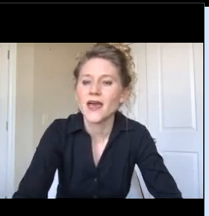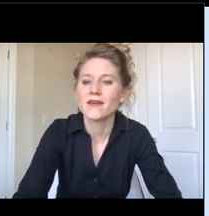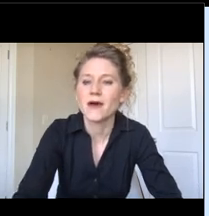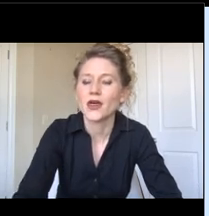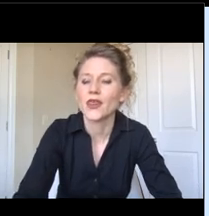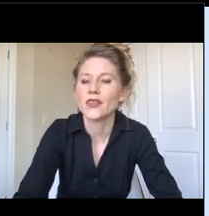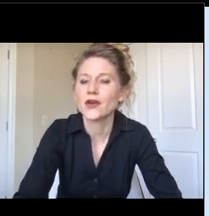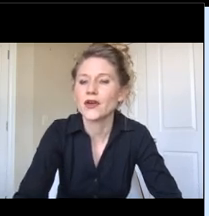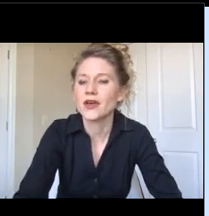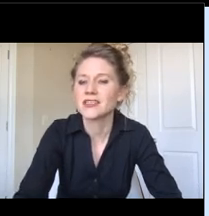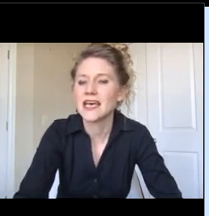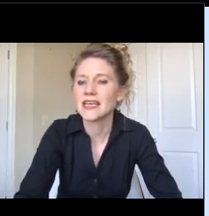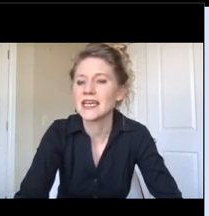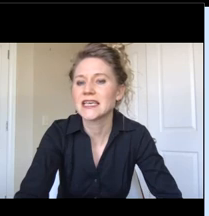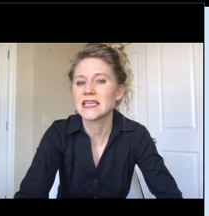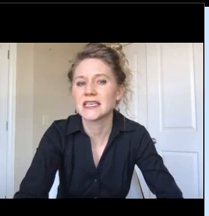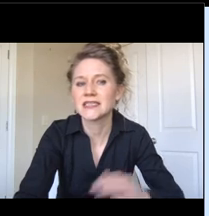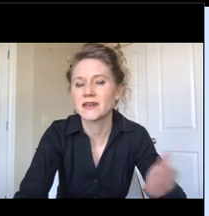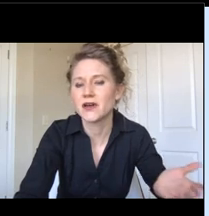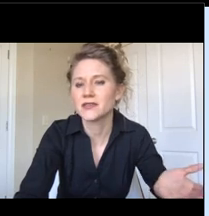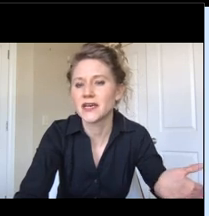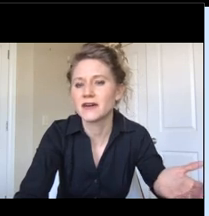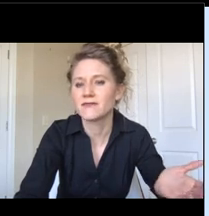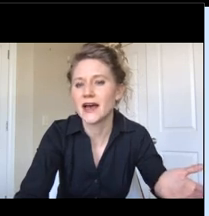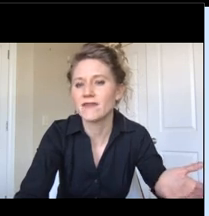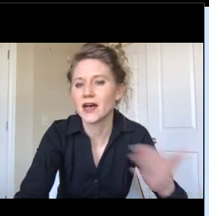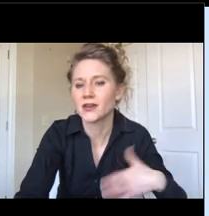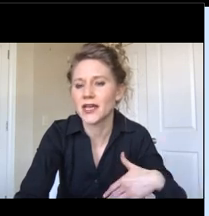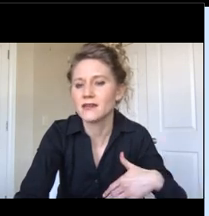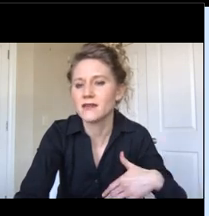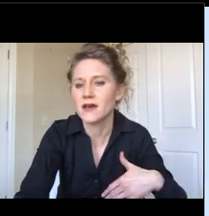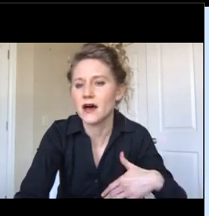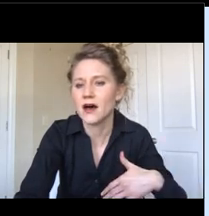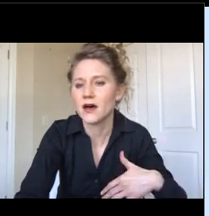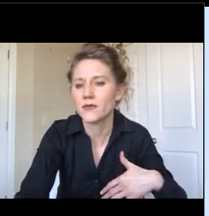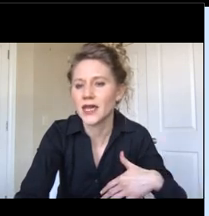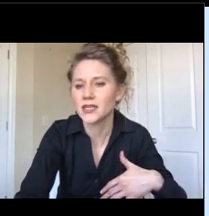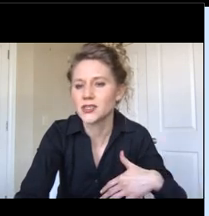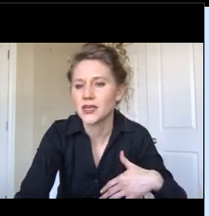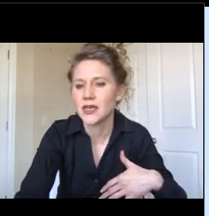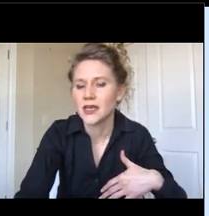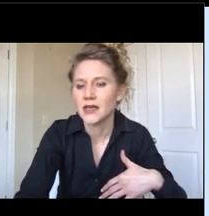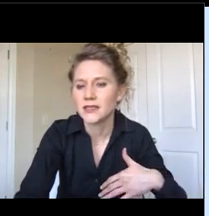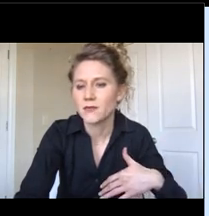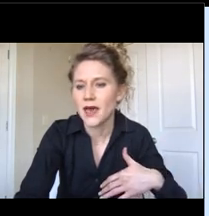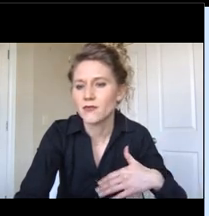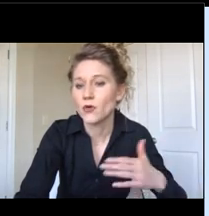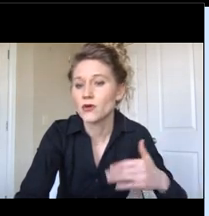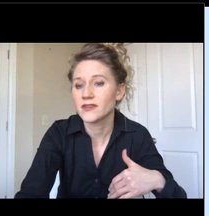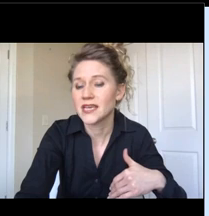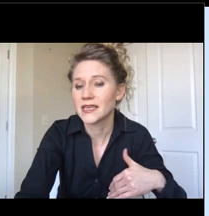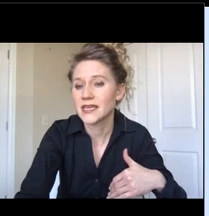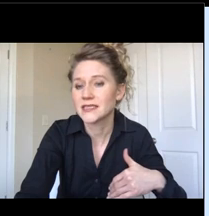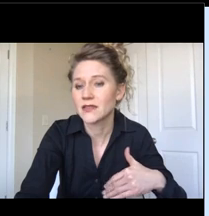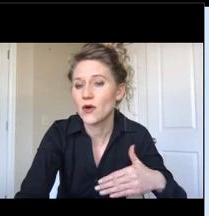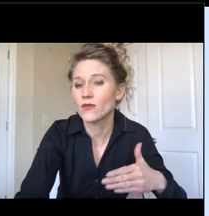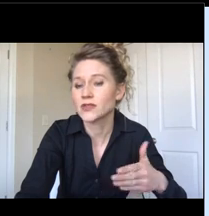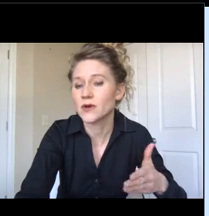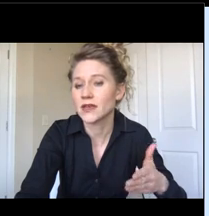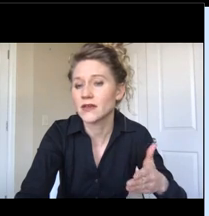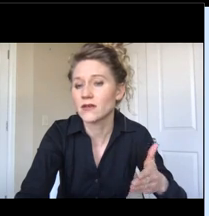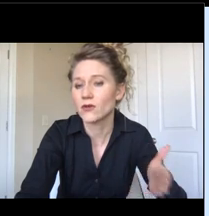Looks like we have about a third of attendees in the 0 to 500 range. Like we have a quarter of attendees